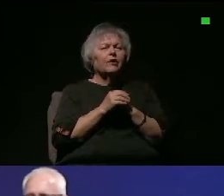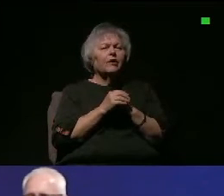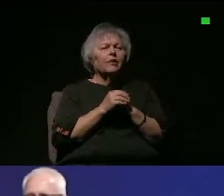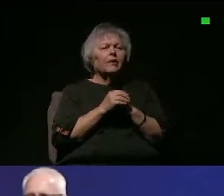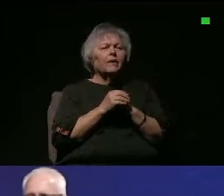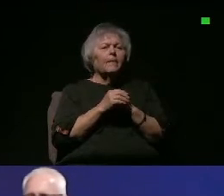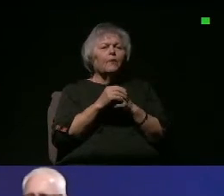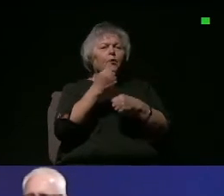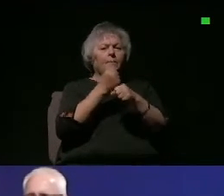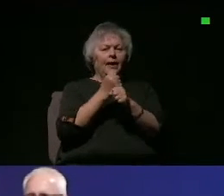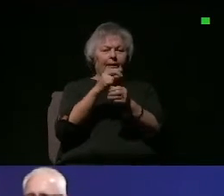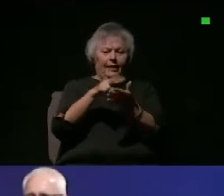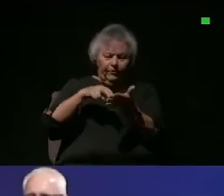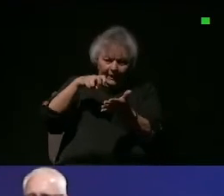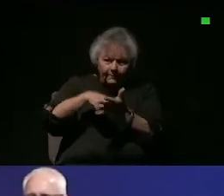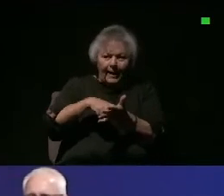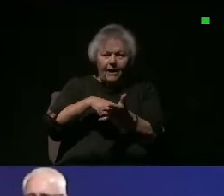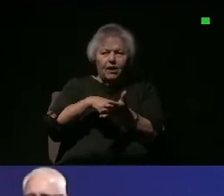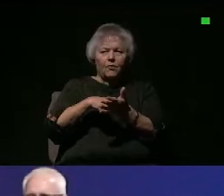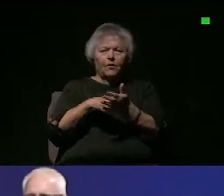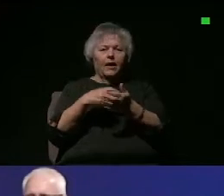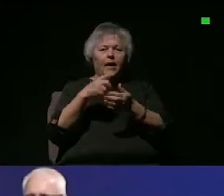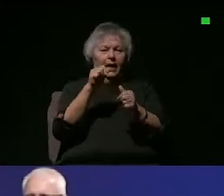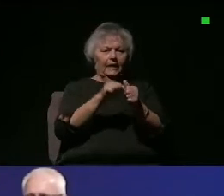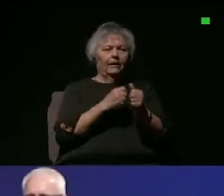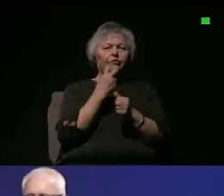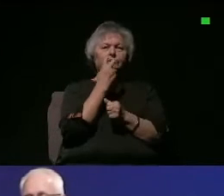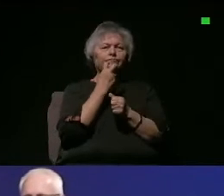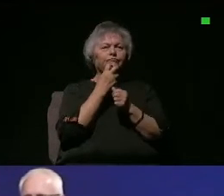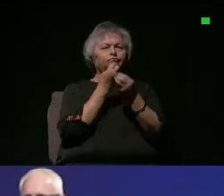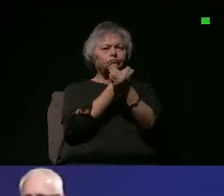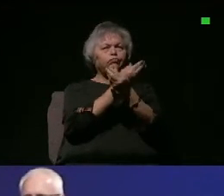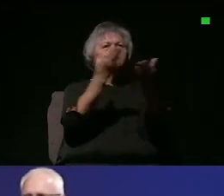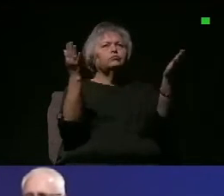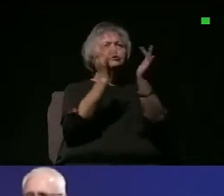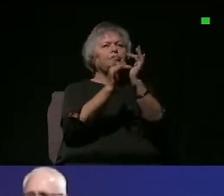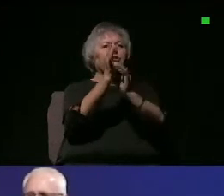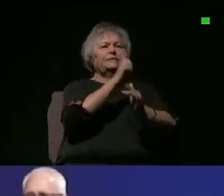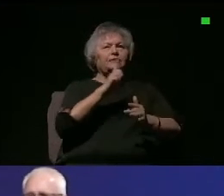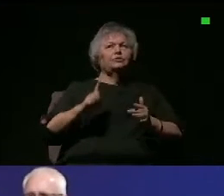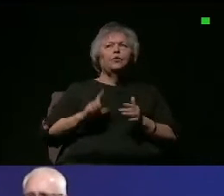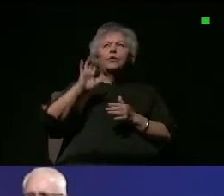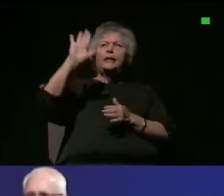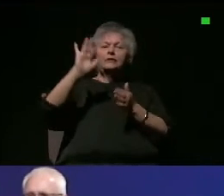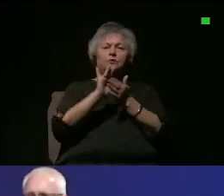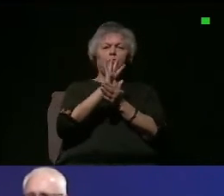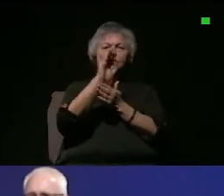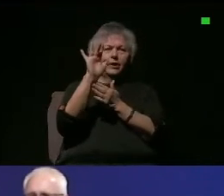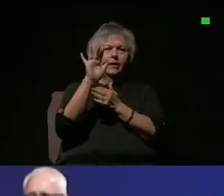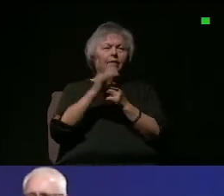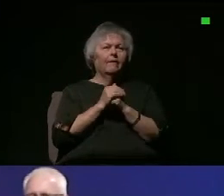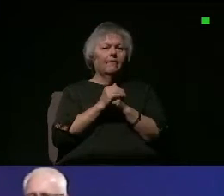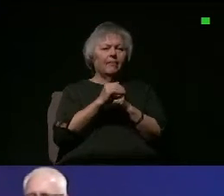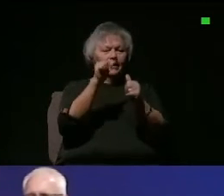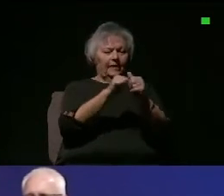to bow and every tongue to confess that Jesus is Lord to His glory. And it says that will be everyone above the